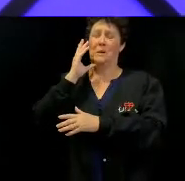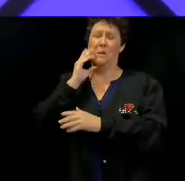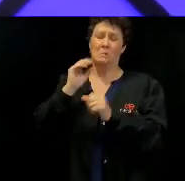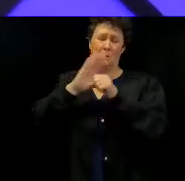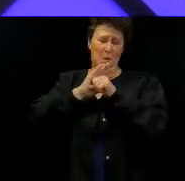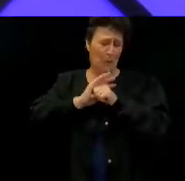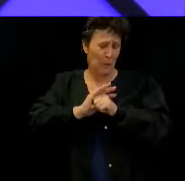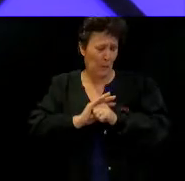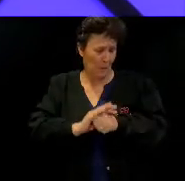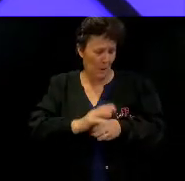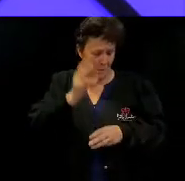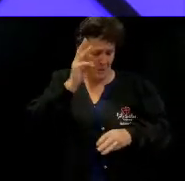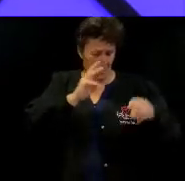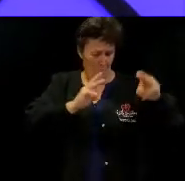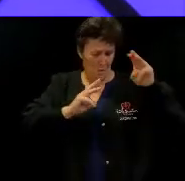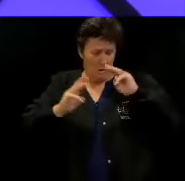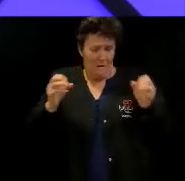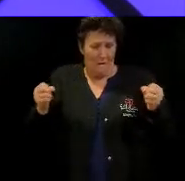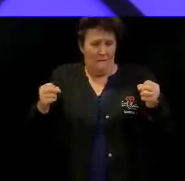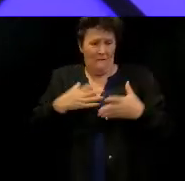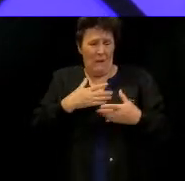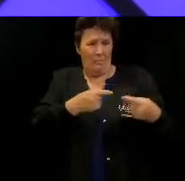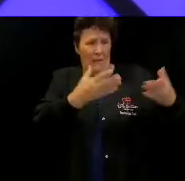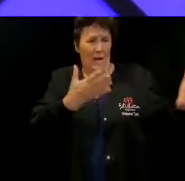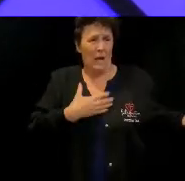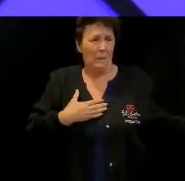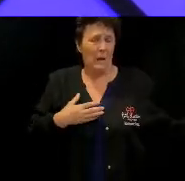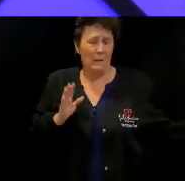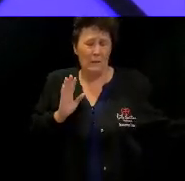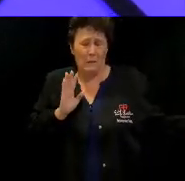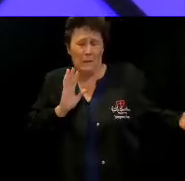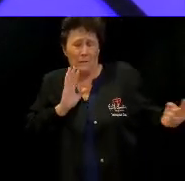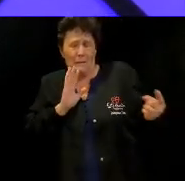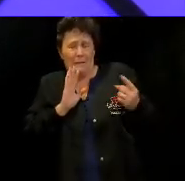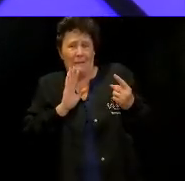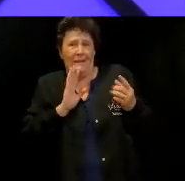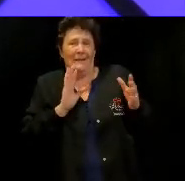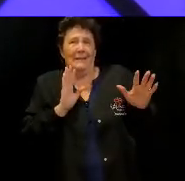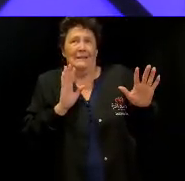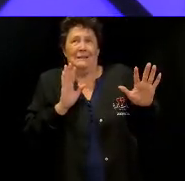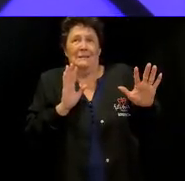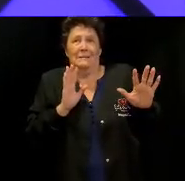and the anxiety of the moment the enemy was coming at him.